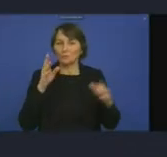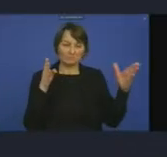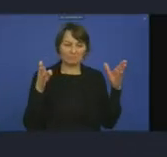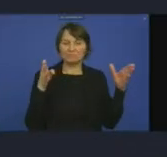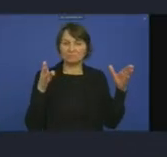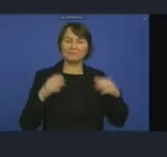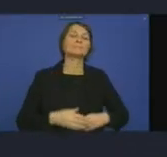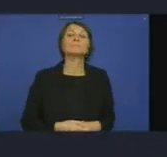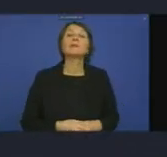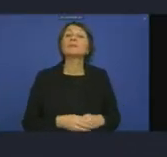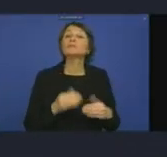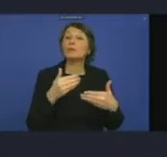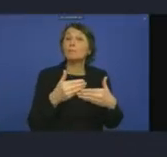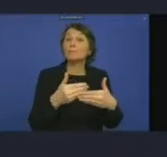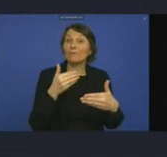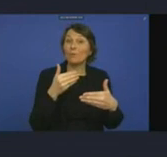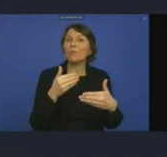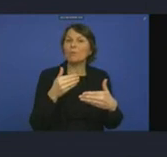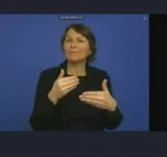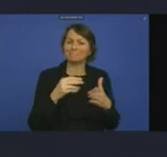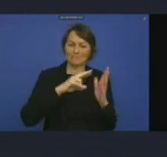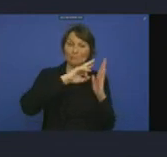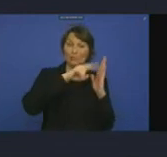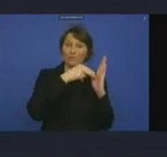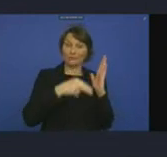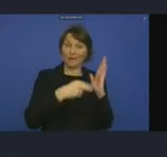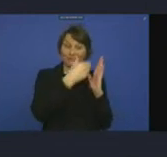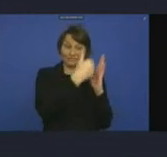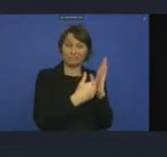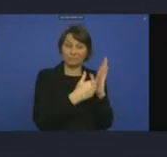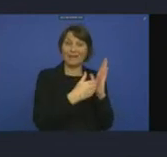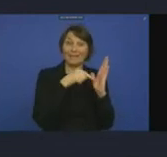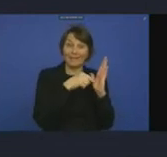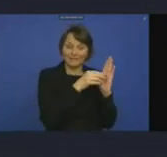from the application, from the contracting stage.